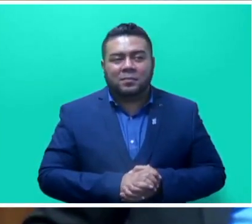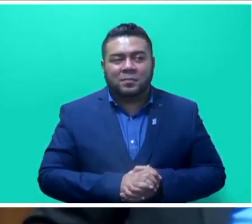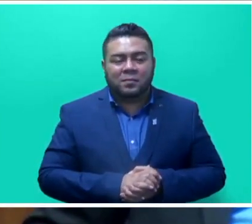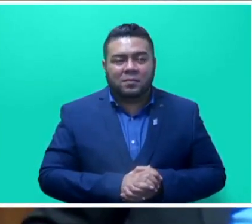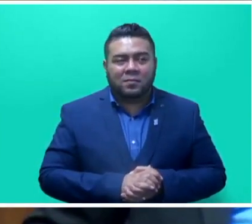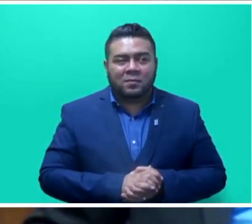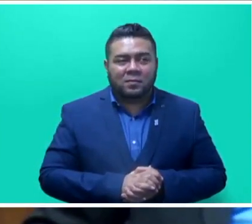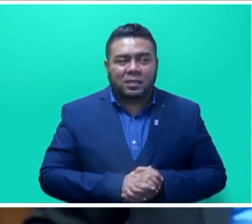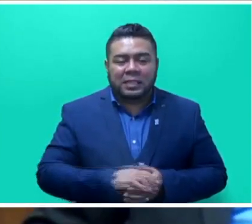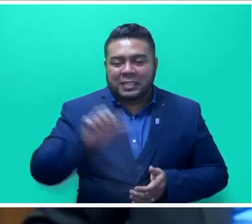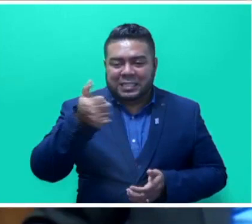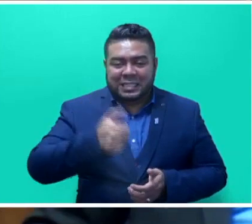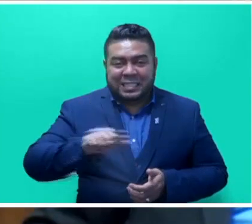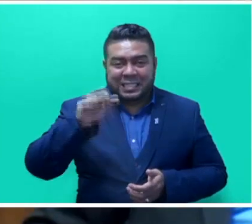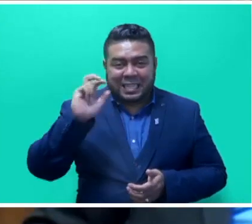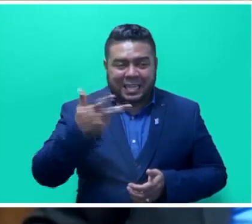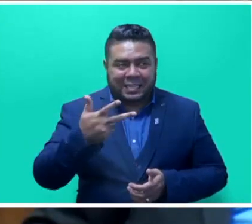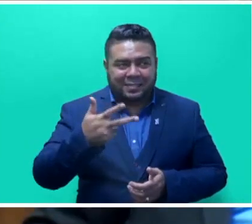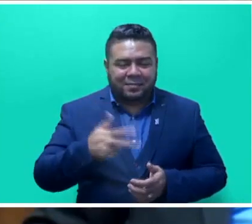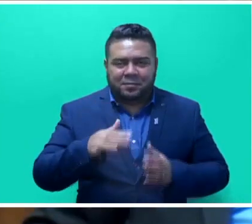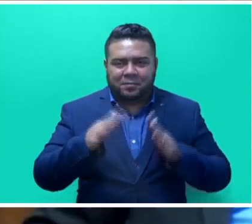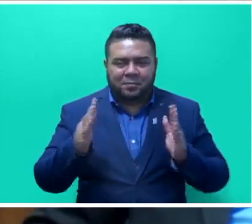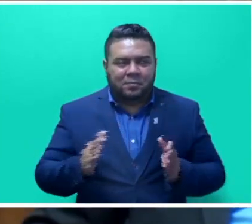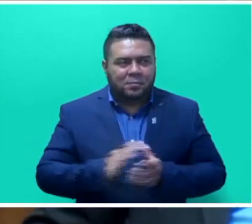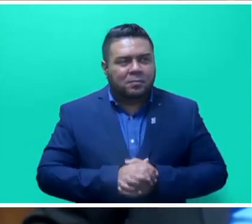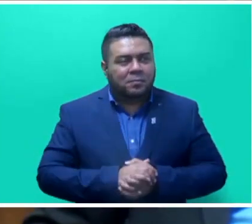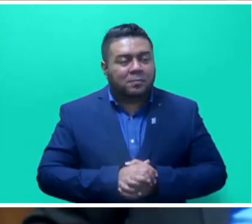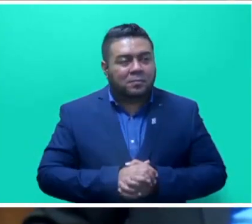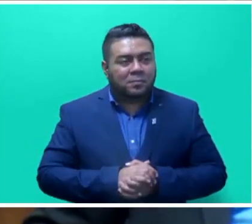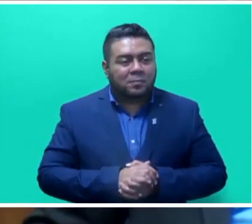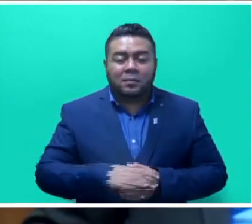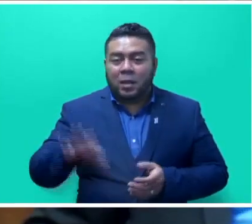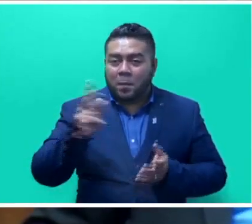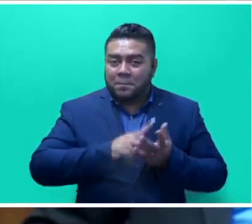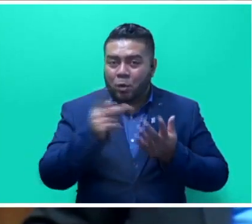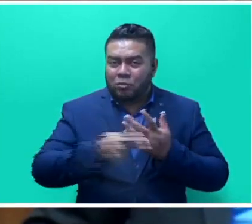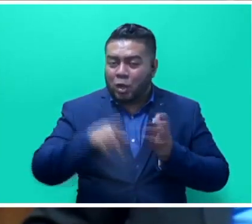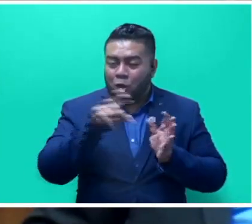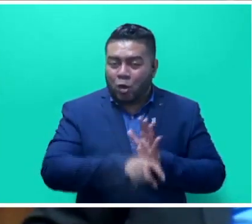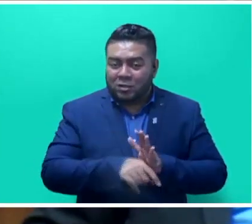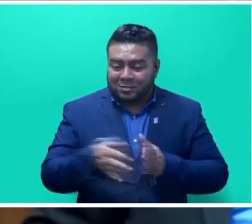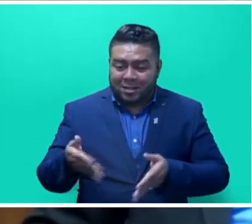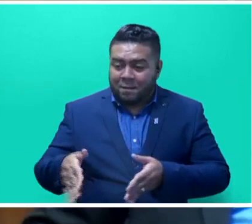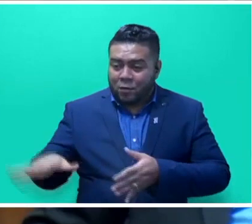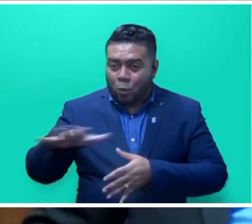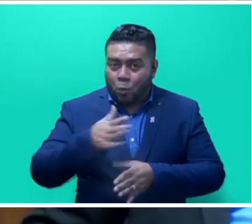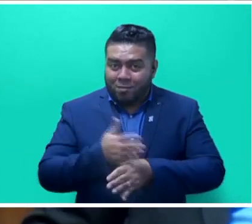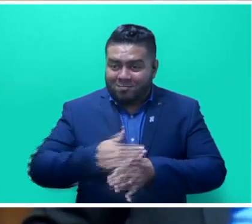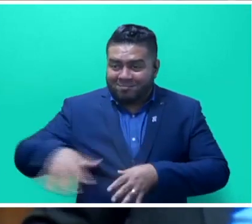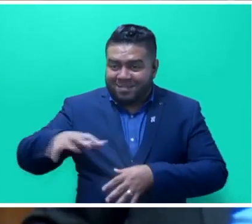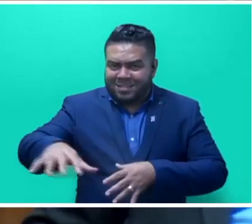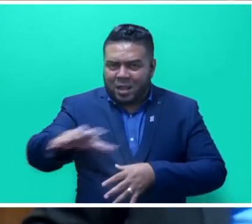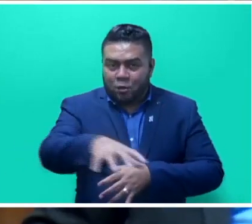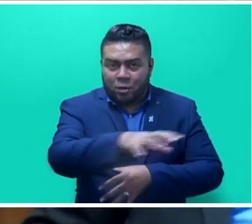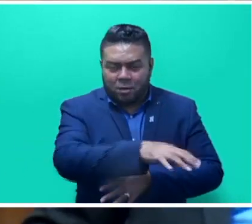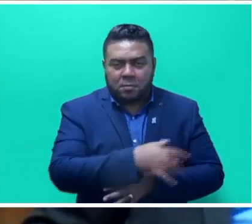accommodates 68 households. The total project cost for the upgrades in these informal settlements